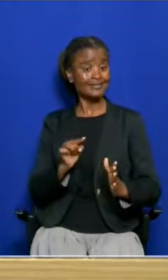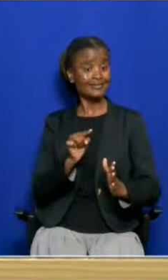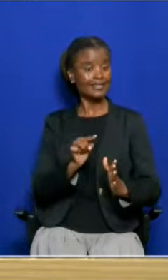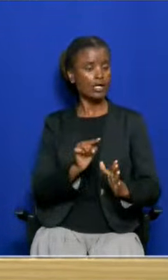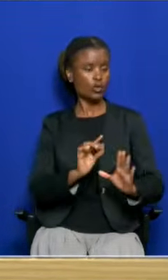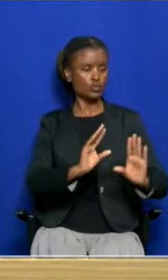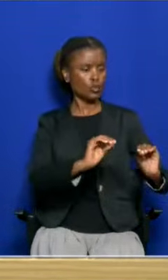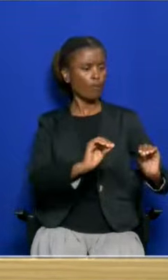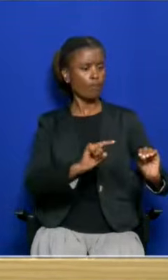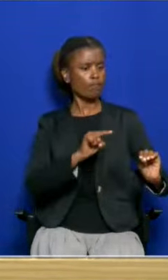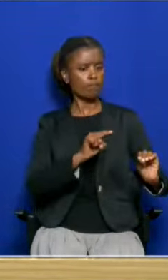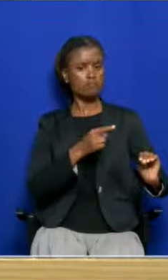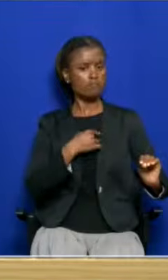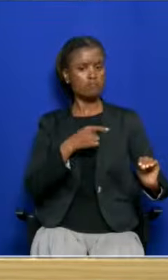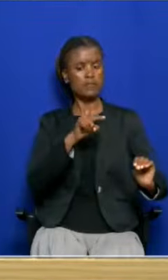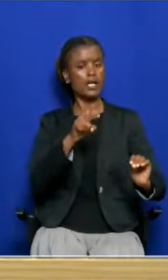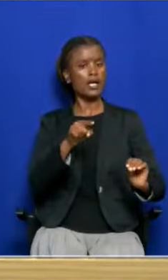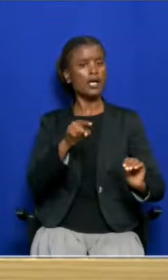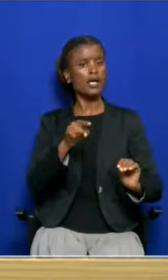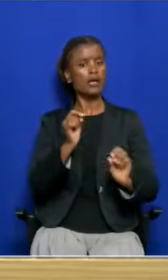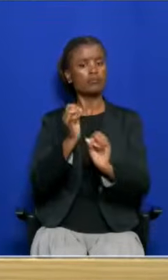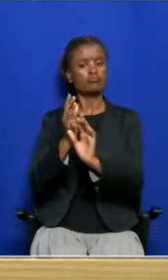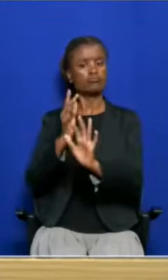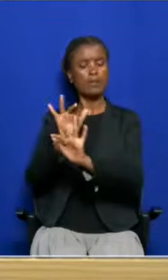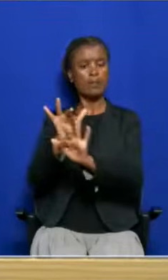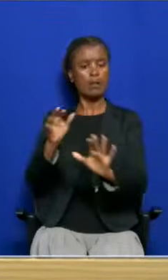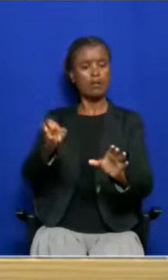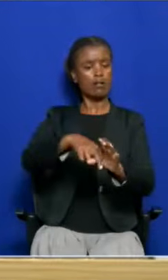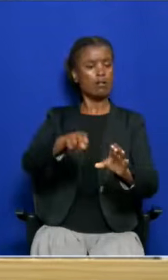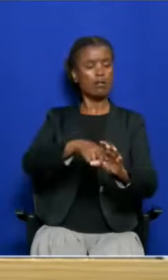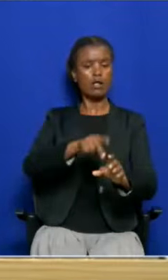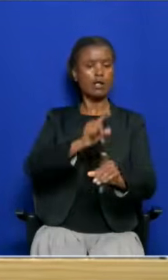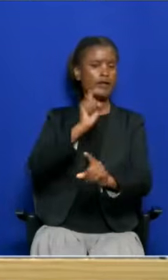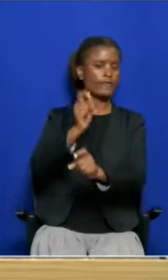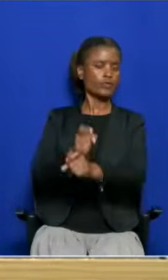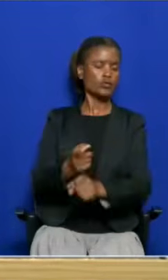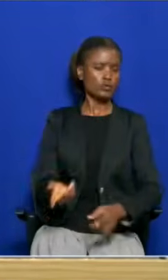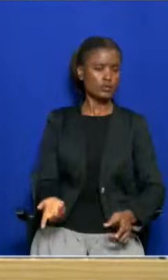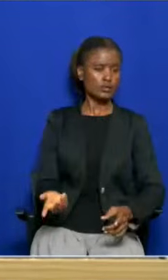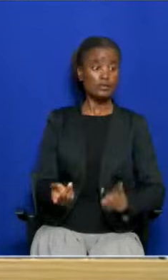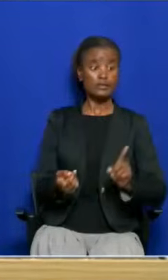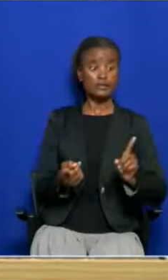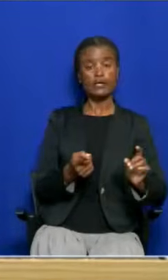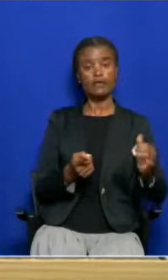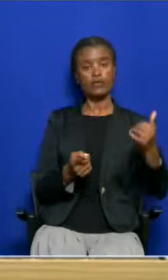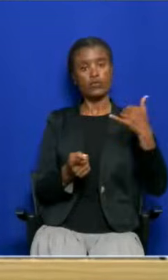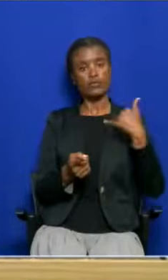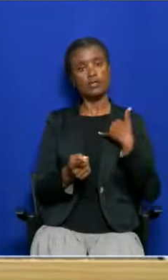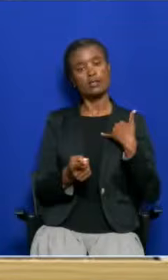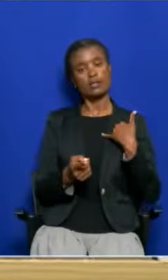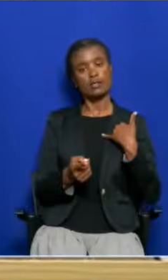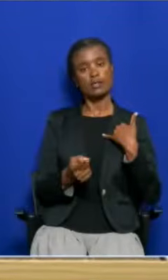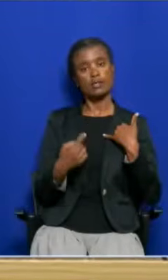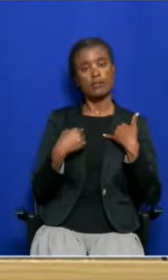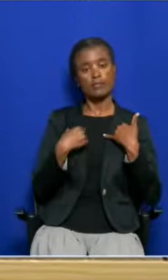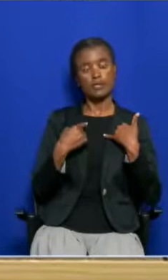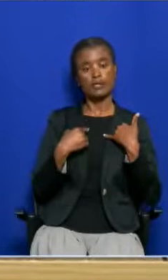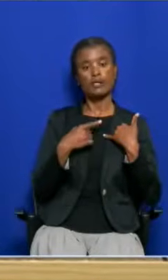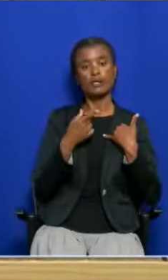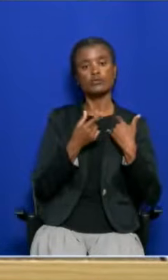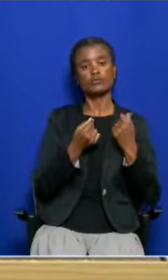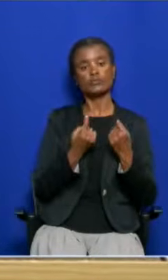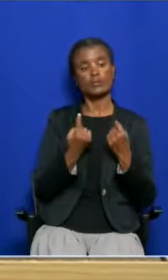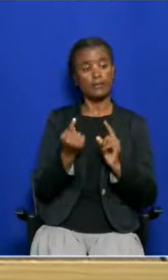the passengers, and then he will phone me. Then I will go back to Mr. Sibanyoni and inform